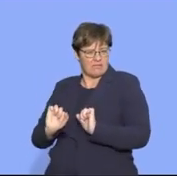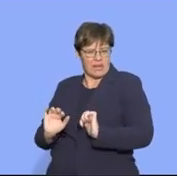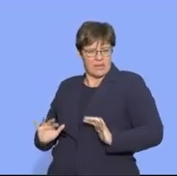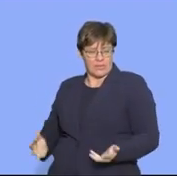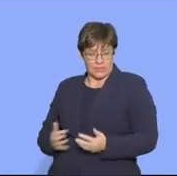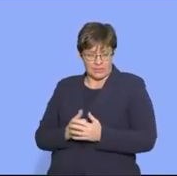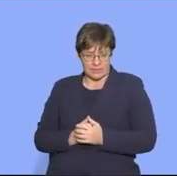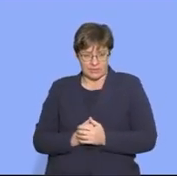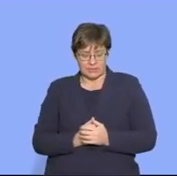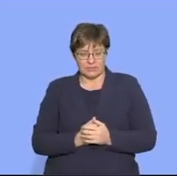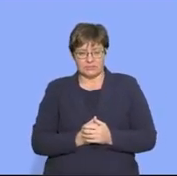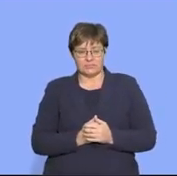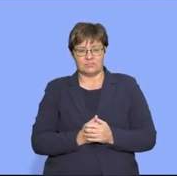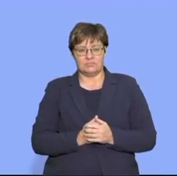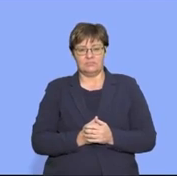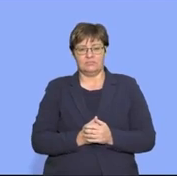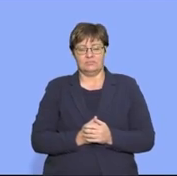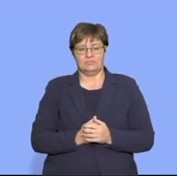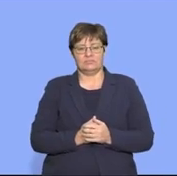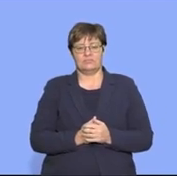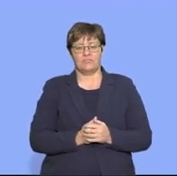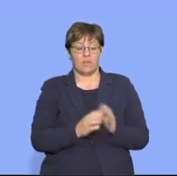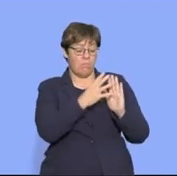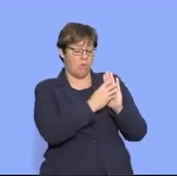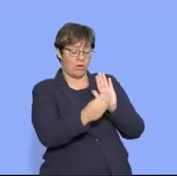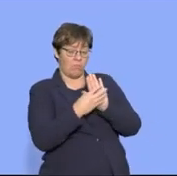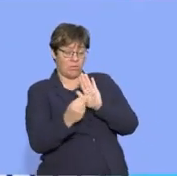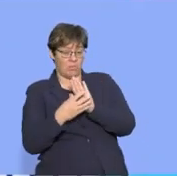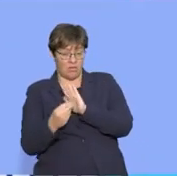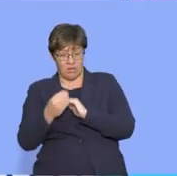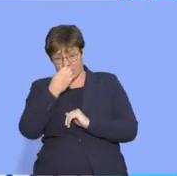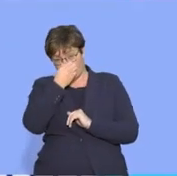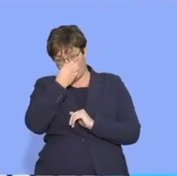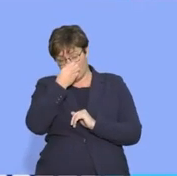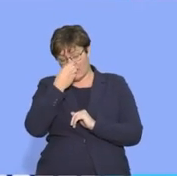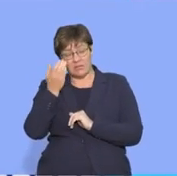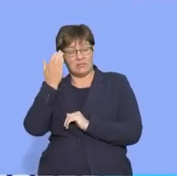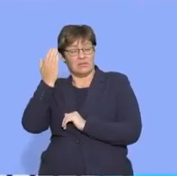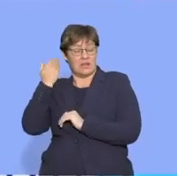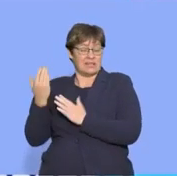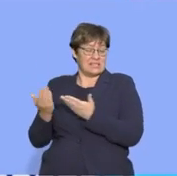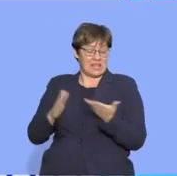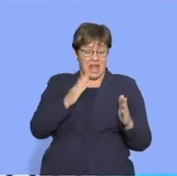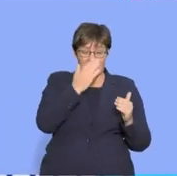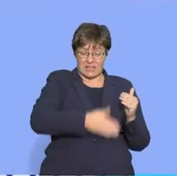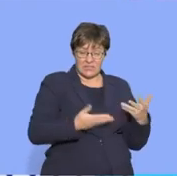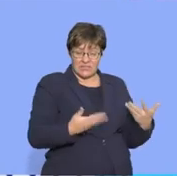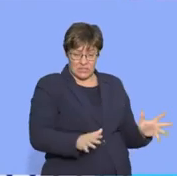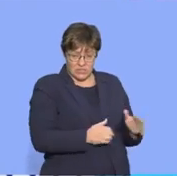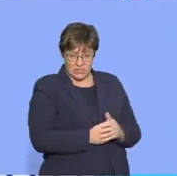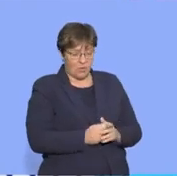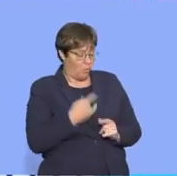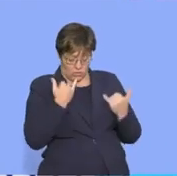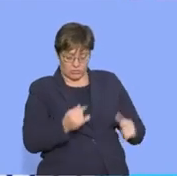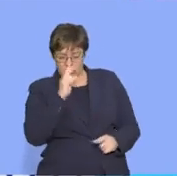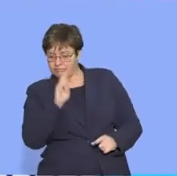and how they behaved. And all the models of extinct animals